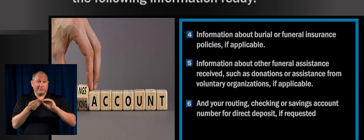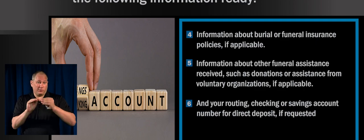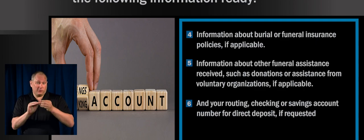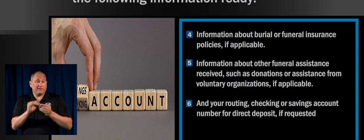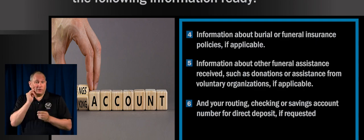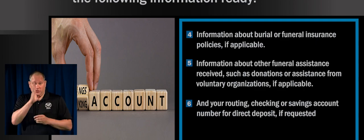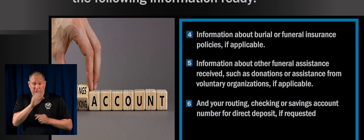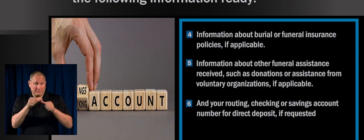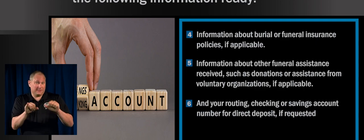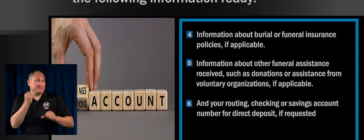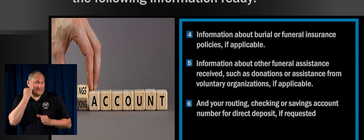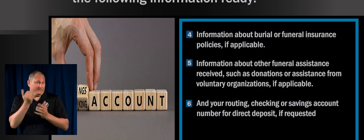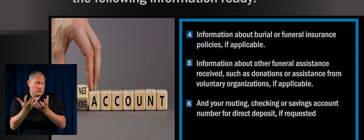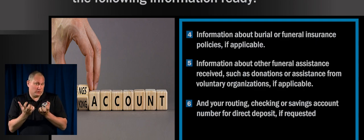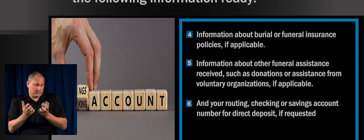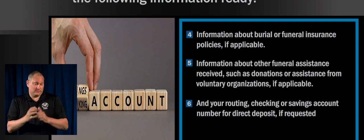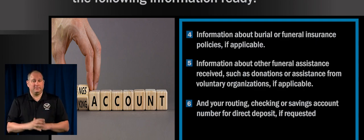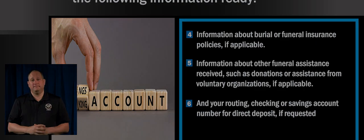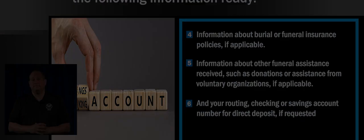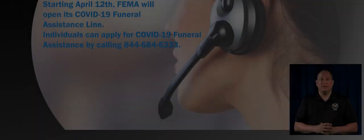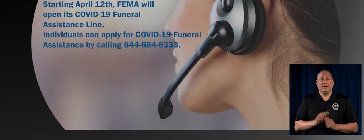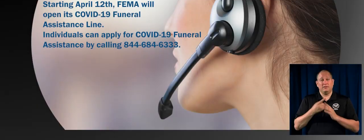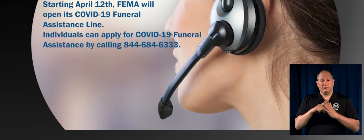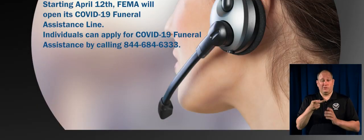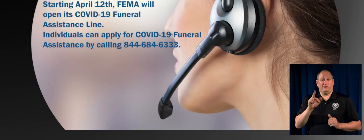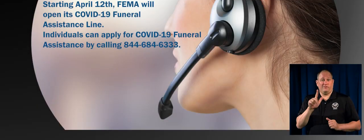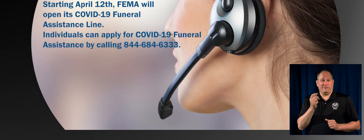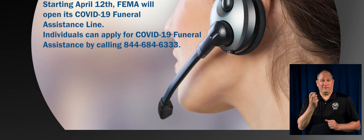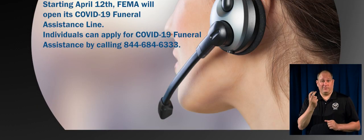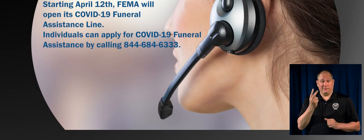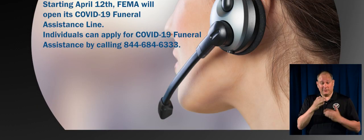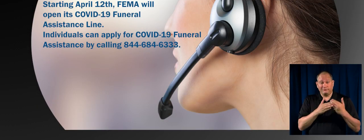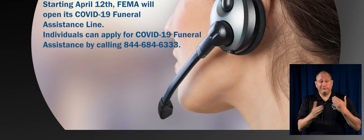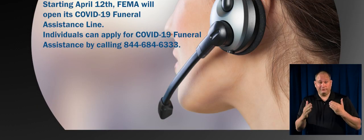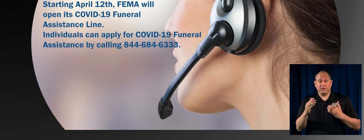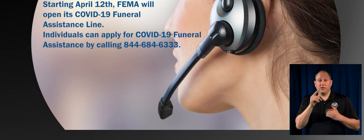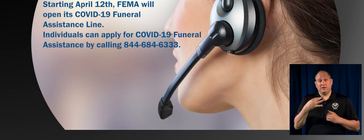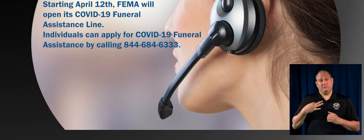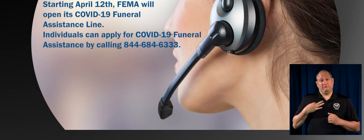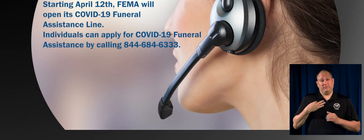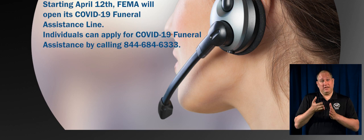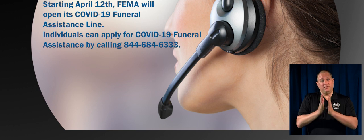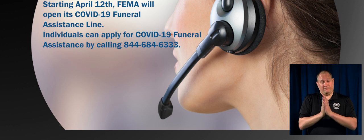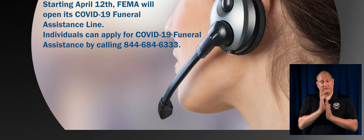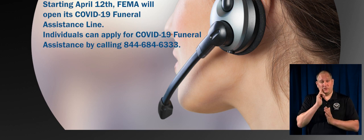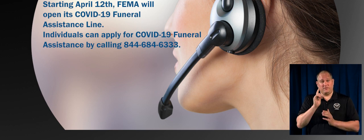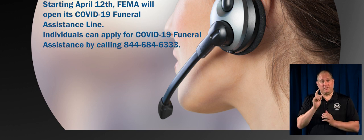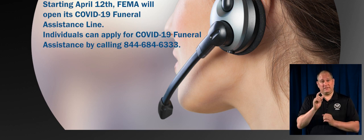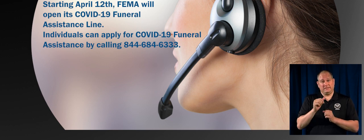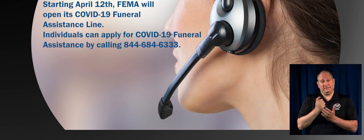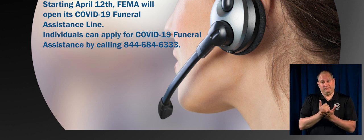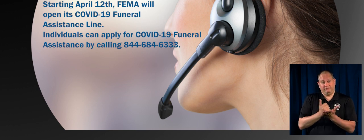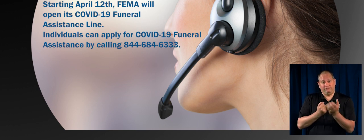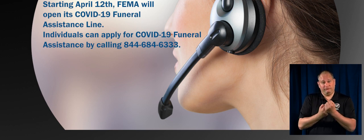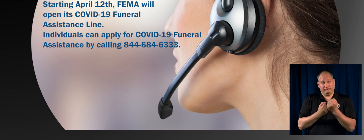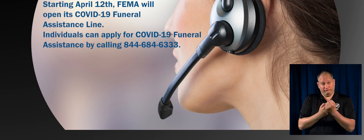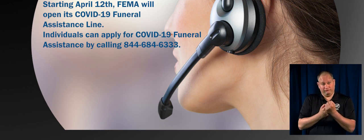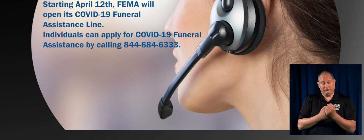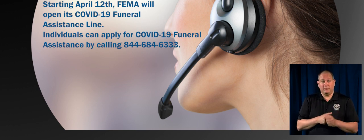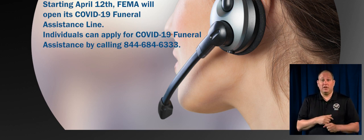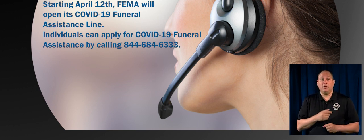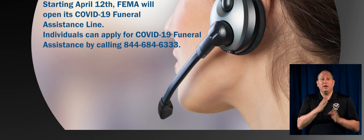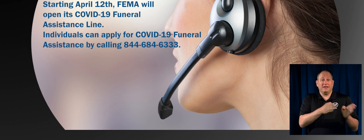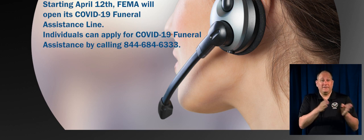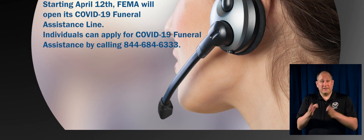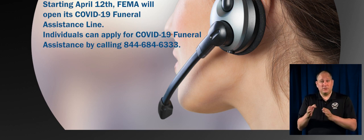numbers for direct deposit if requested. Starting April 12th, FEMA will open its COVID-19